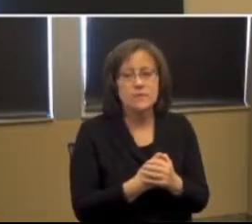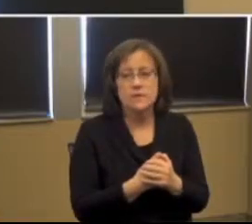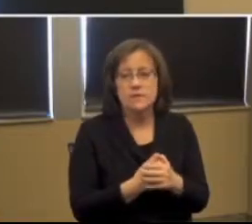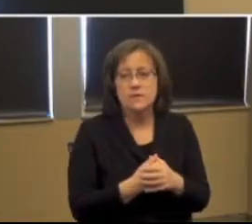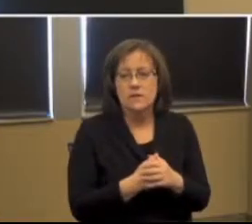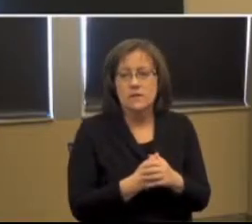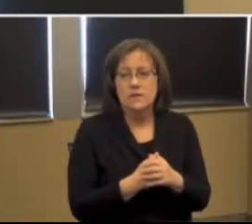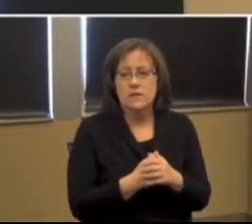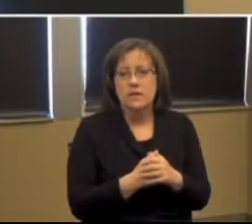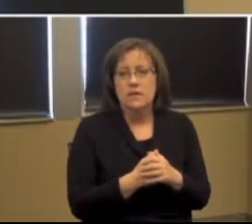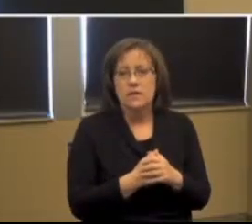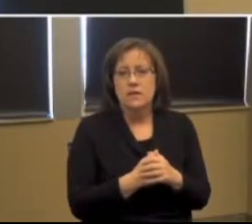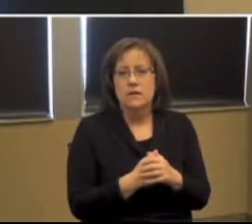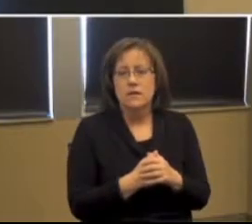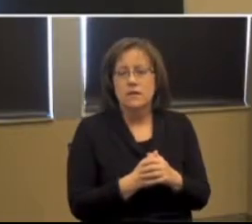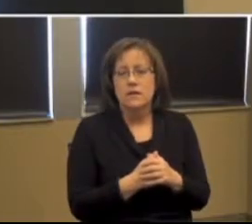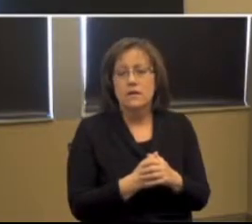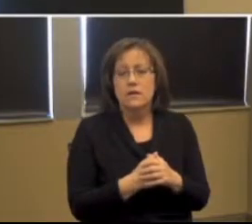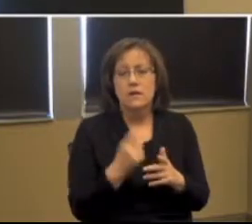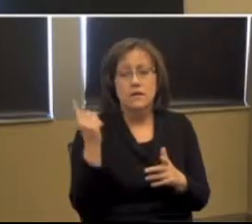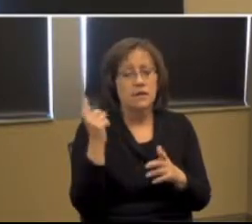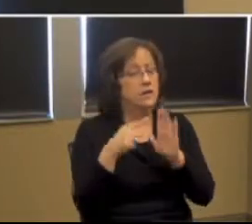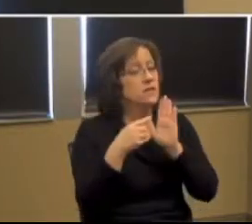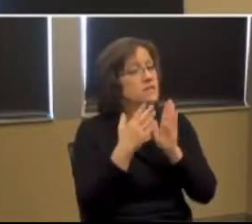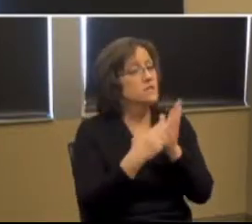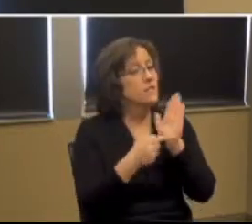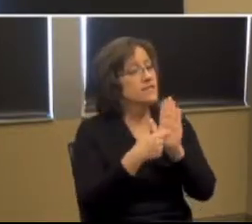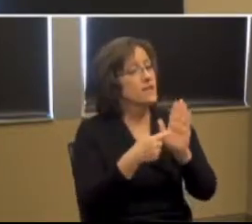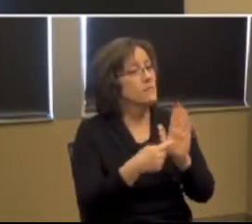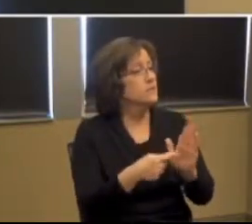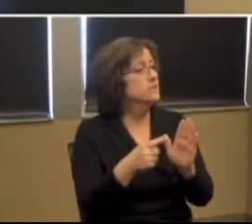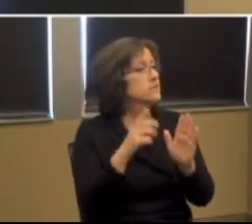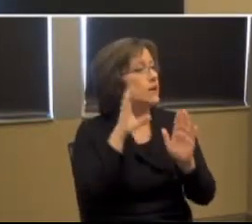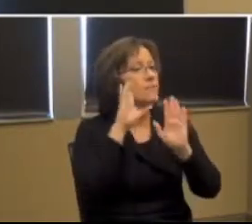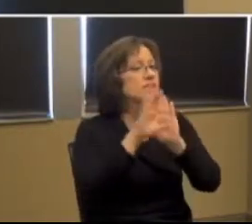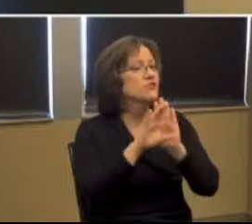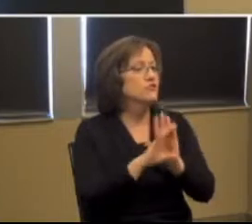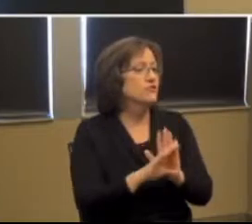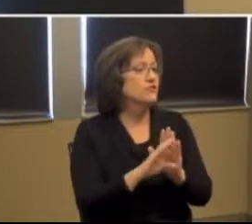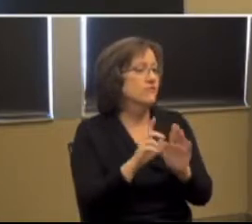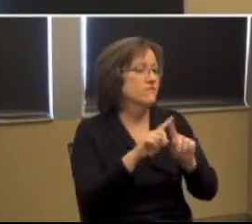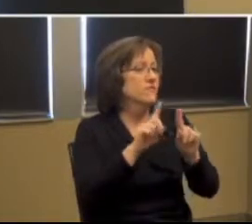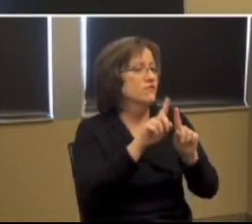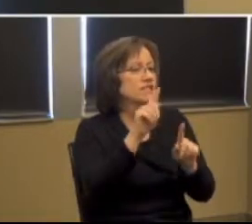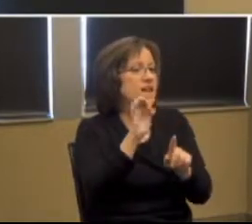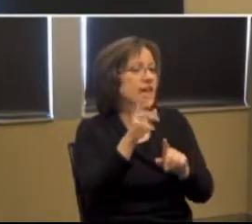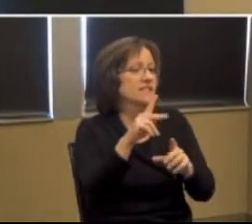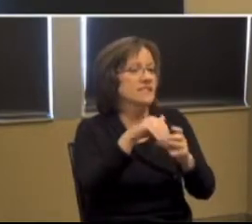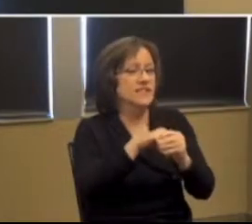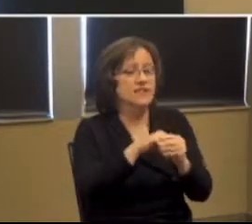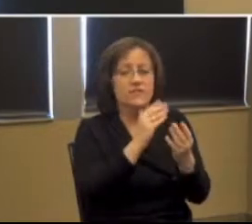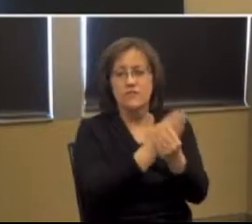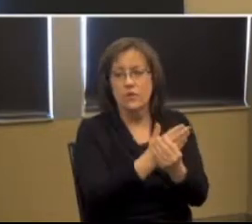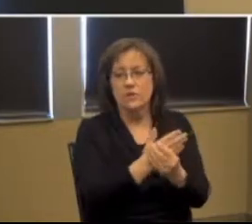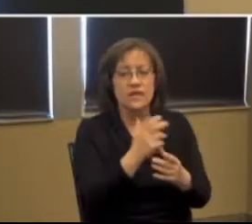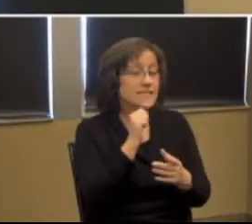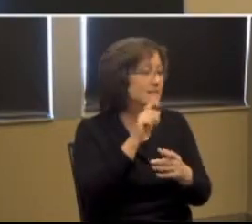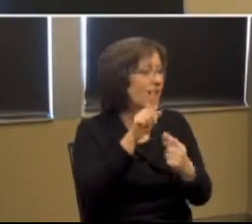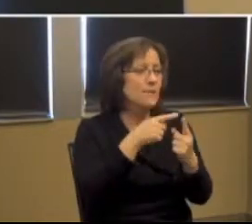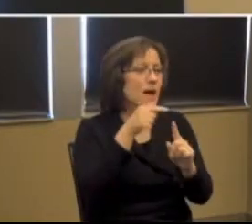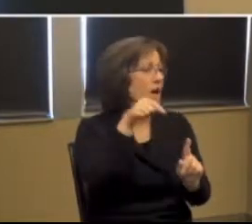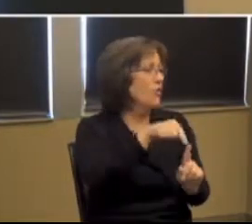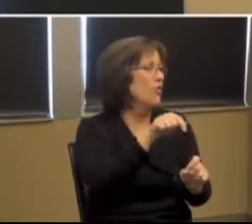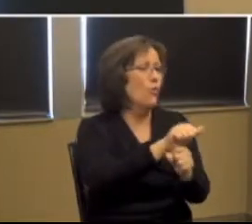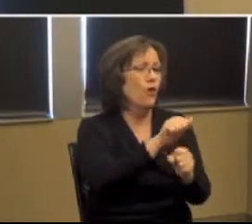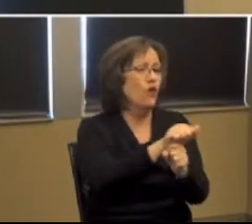Here's just some examples, just pictures of different things that have been tasks that are in there. Again, it's not about the